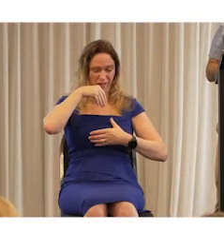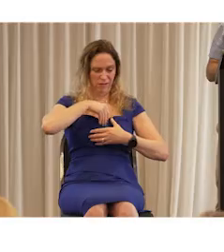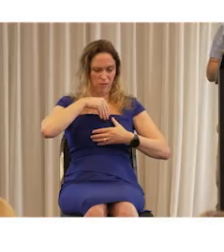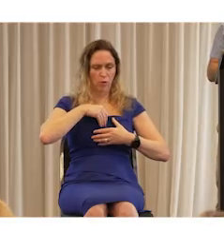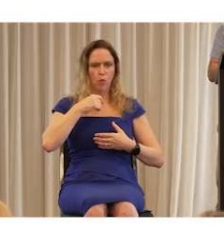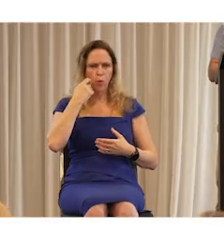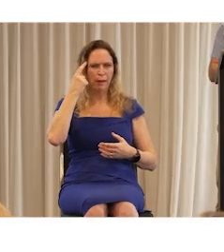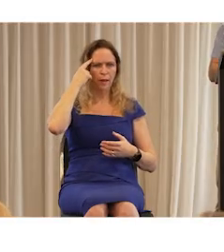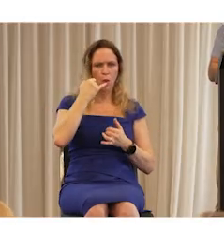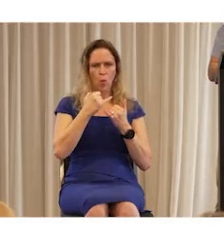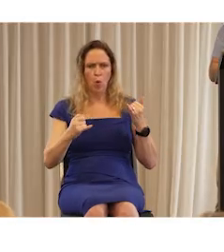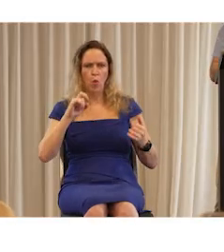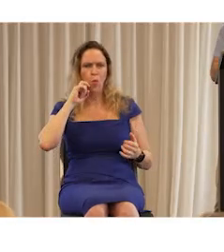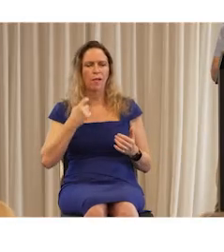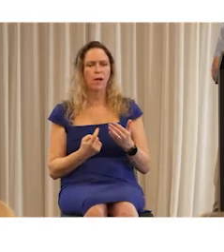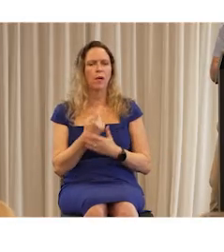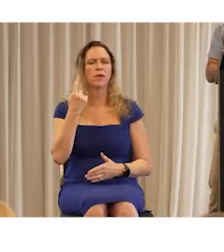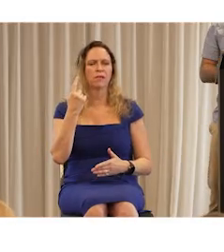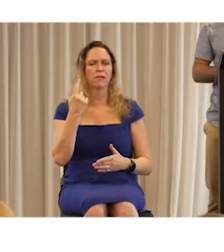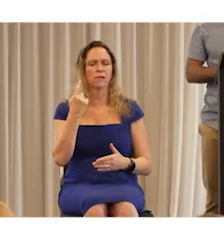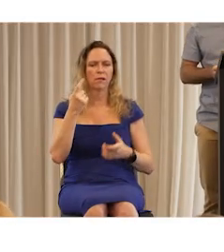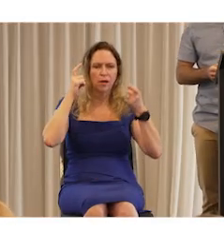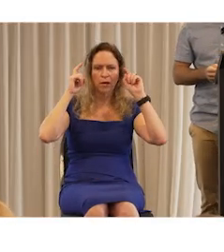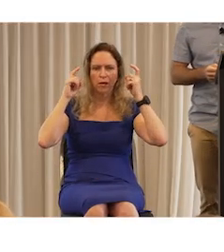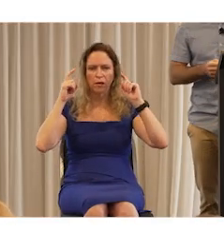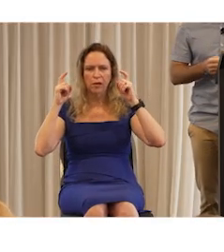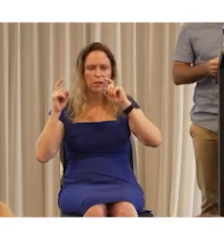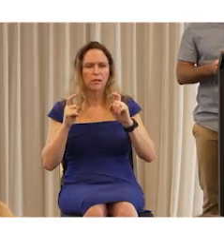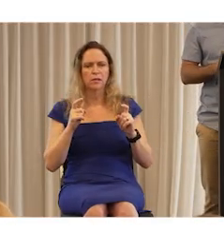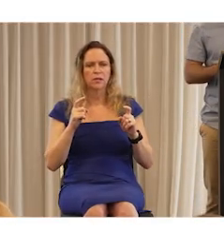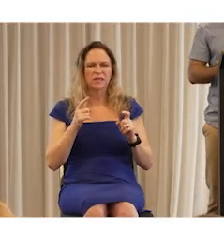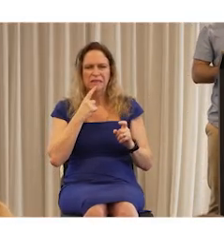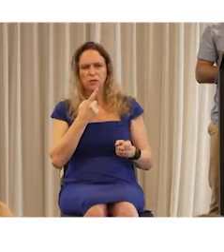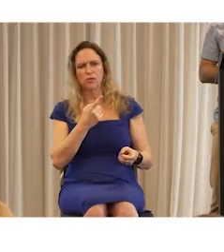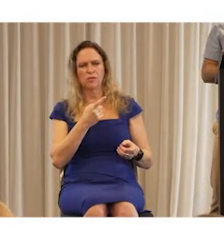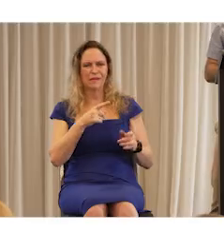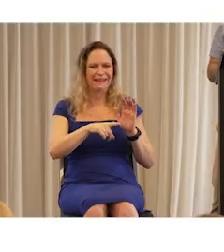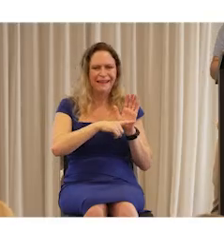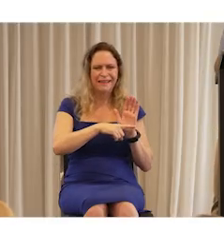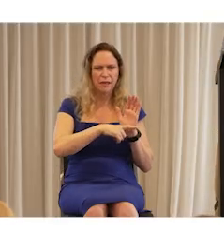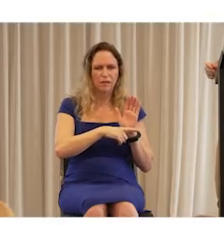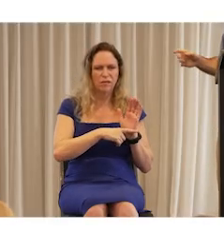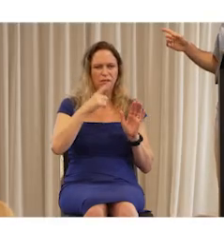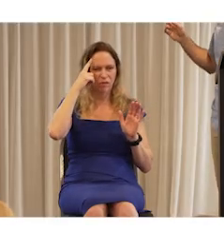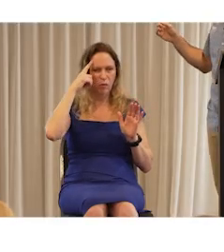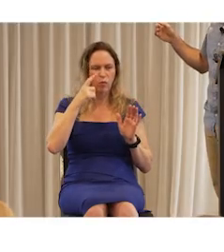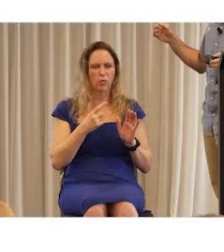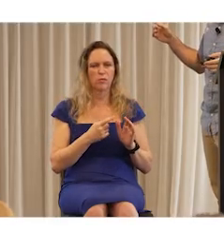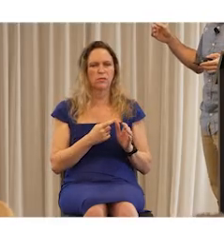for the worst situation, and it's easy to think about, what's not going so well or the doom and gloom.